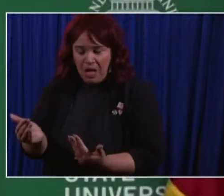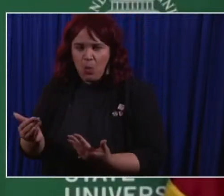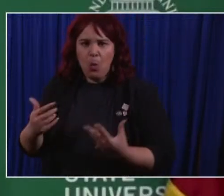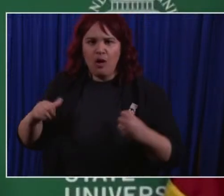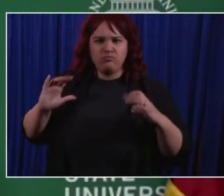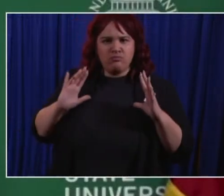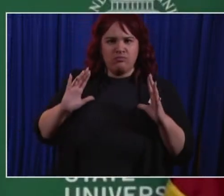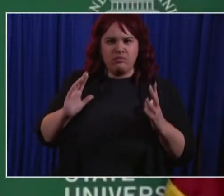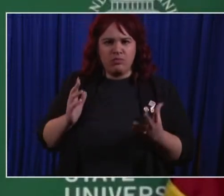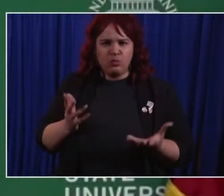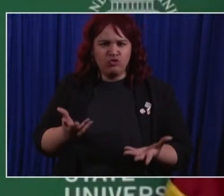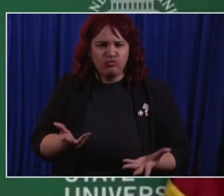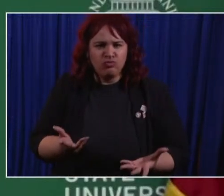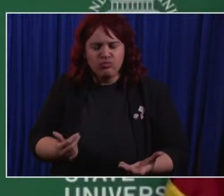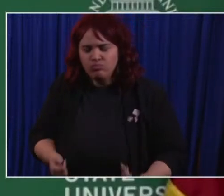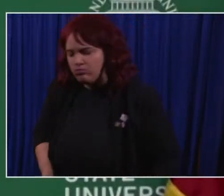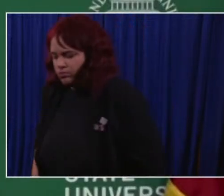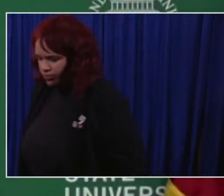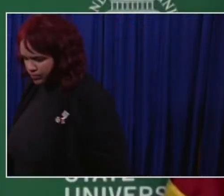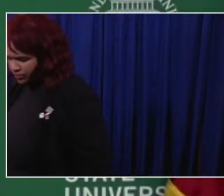that we need to have a bill.